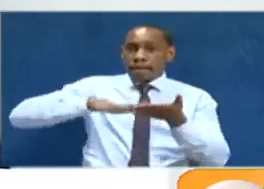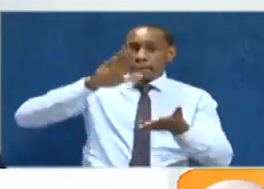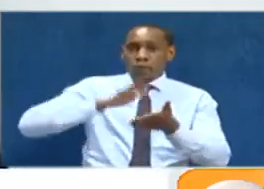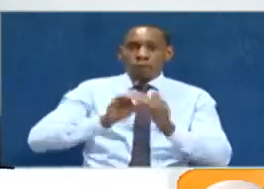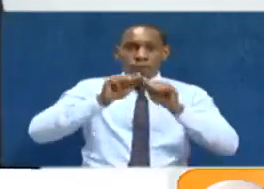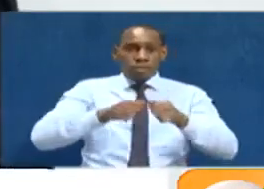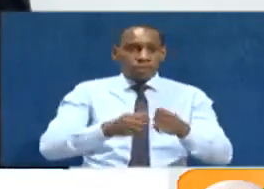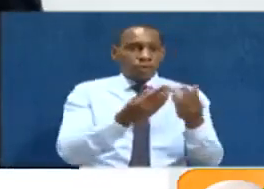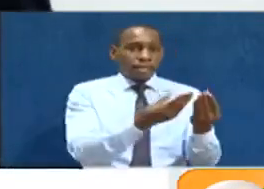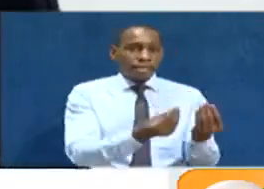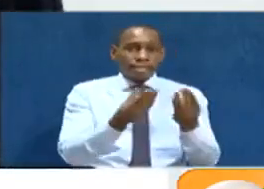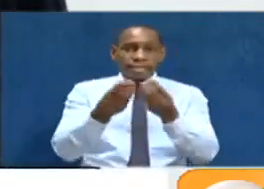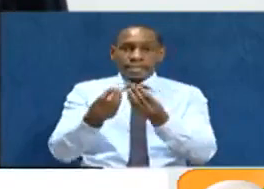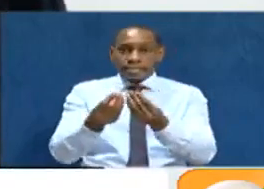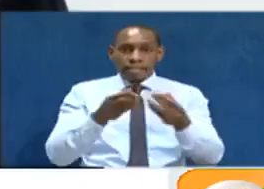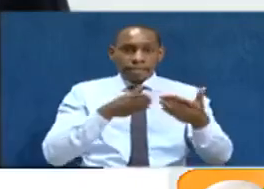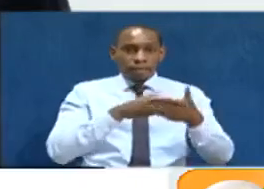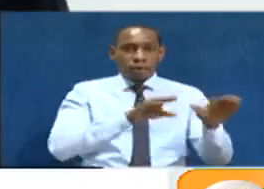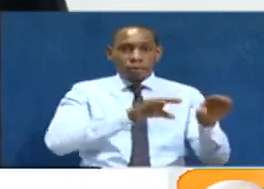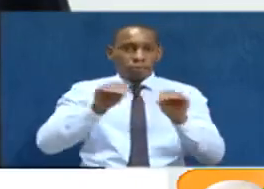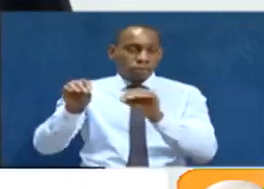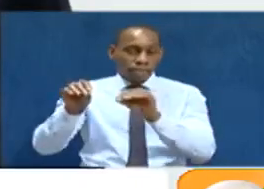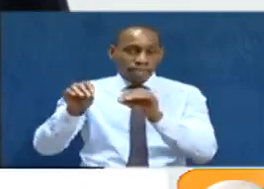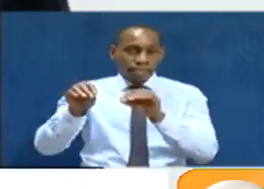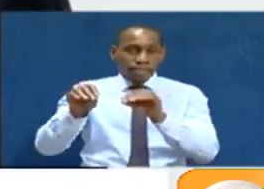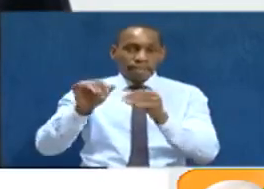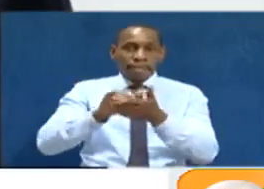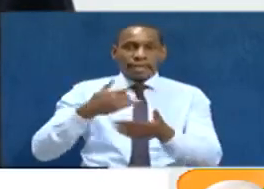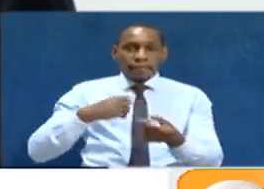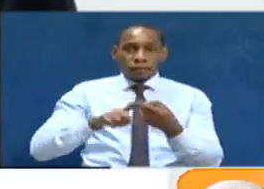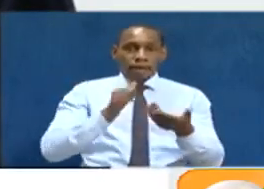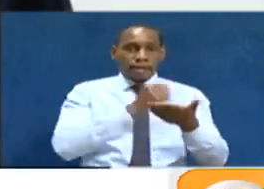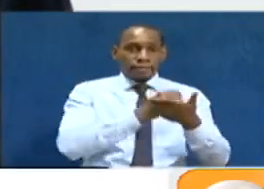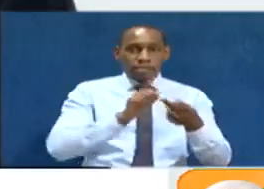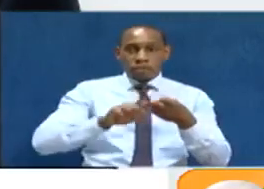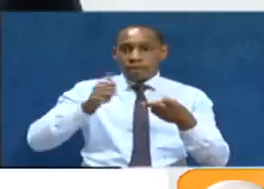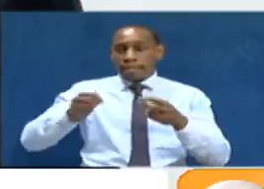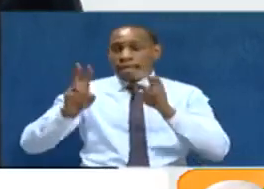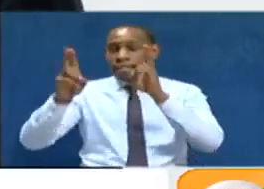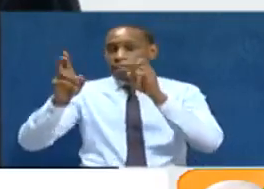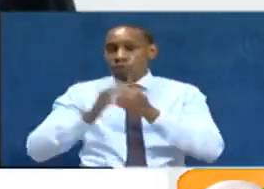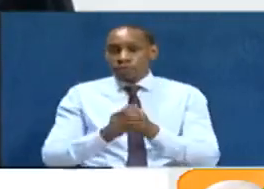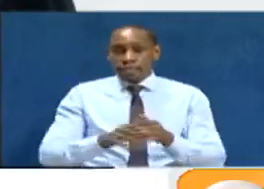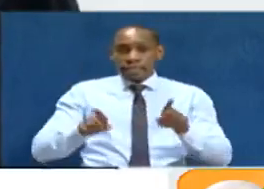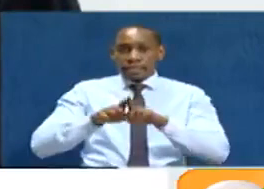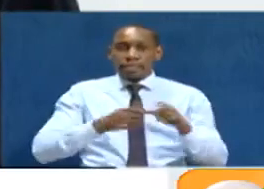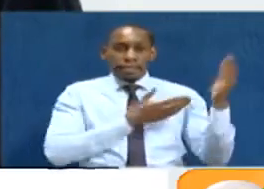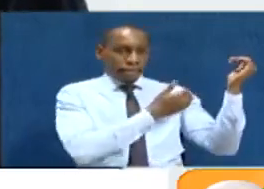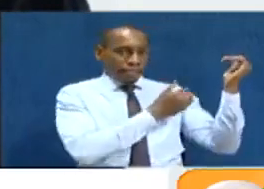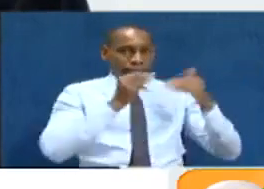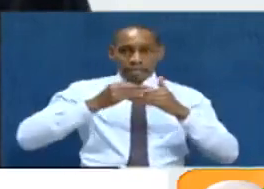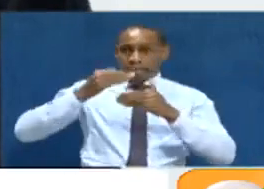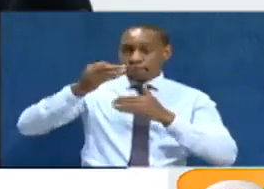to ease the restrictions that we have in terms of visas and other issues. And I look forward